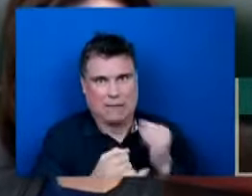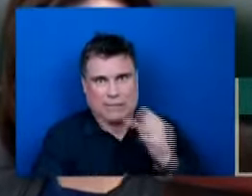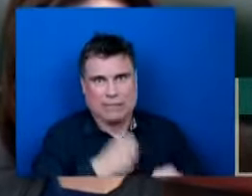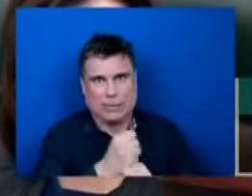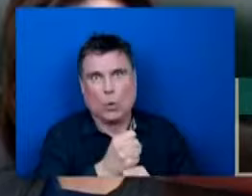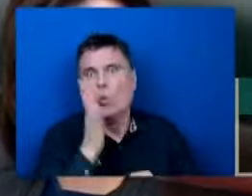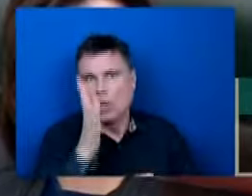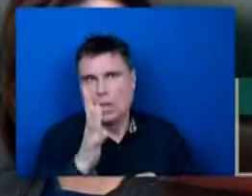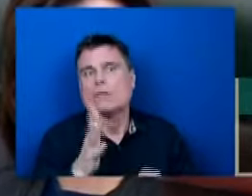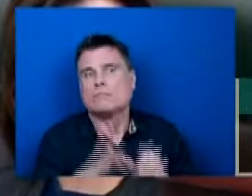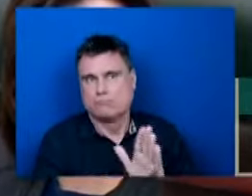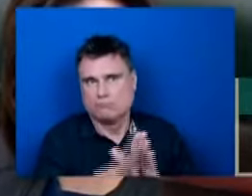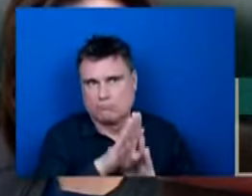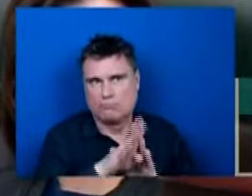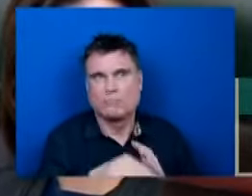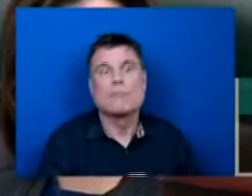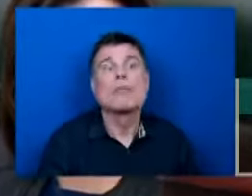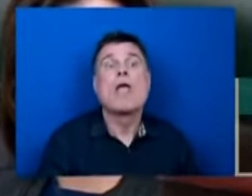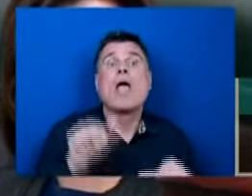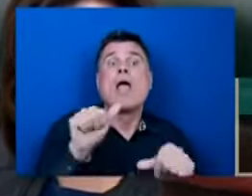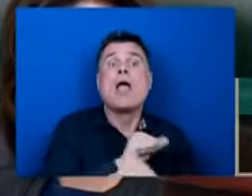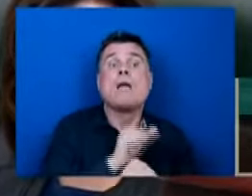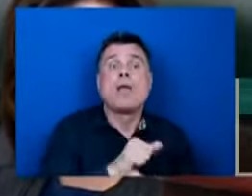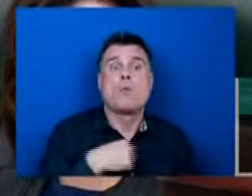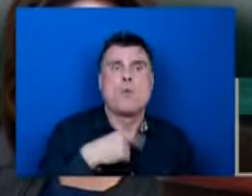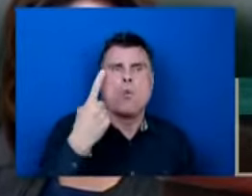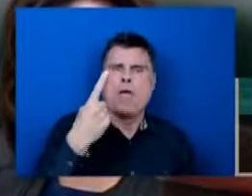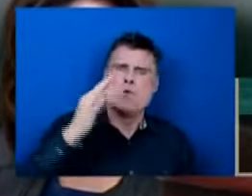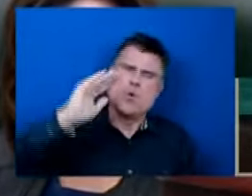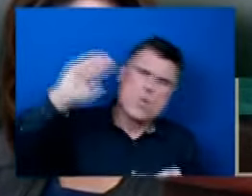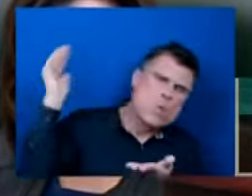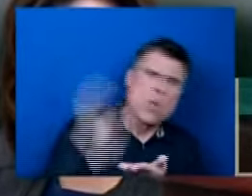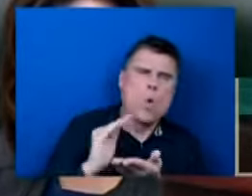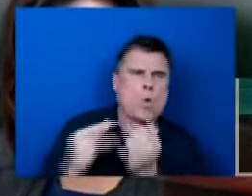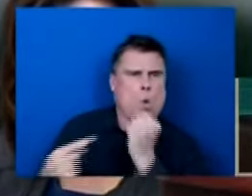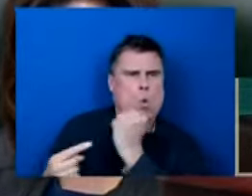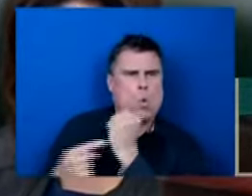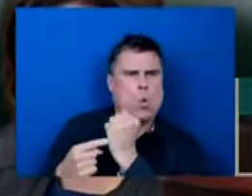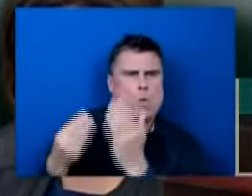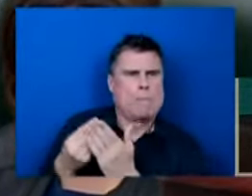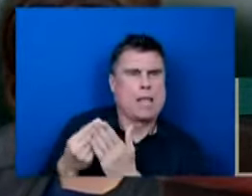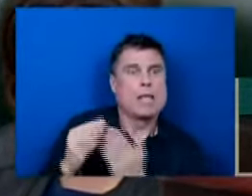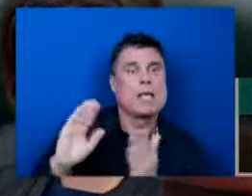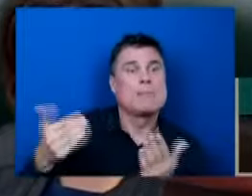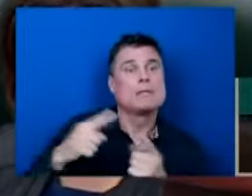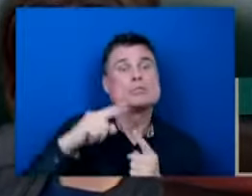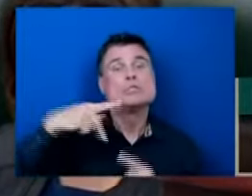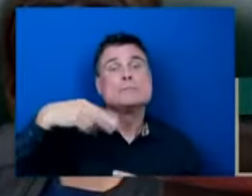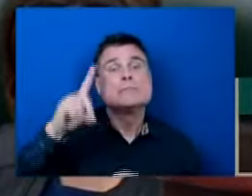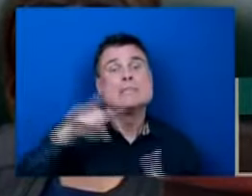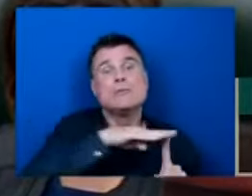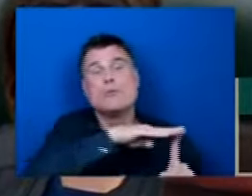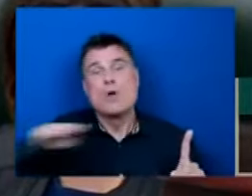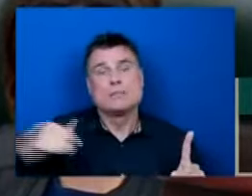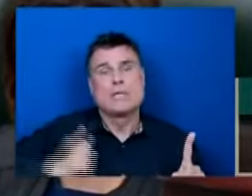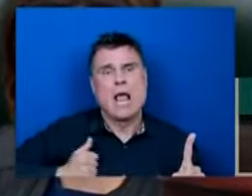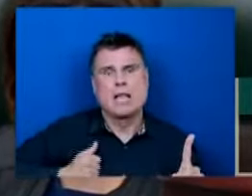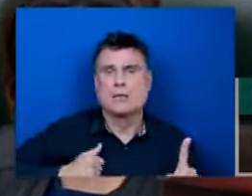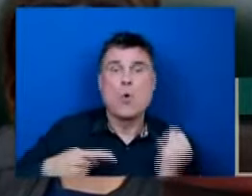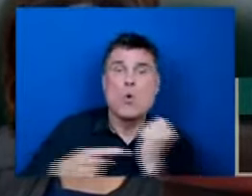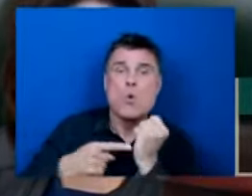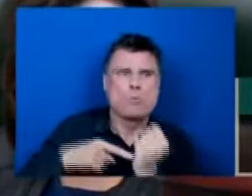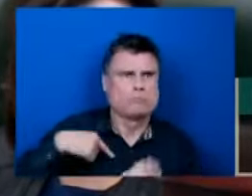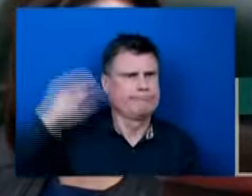to GDP ratios in the nation, and our responsible fiscal management will maintain that strong position.